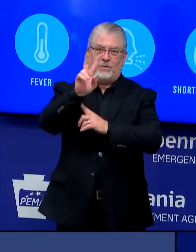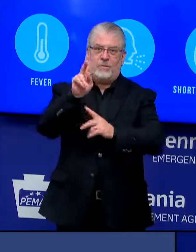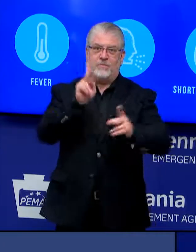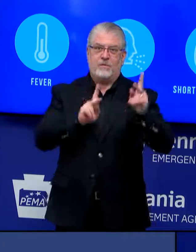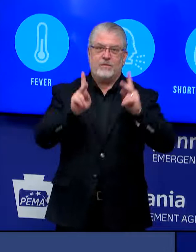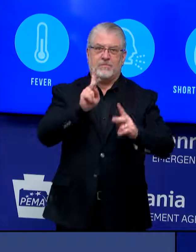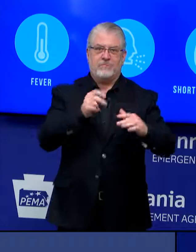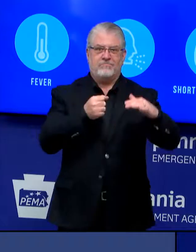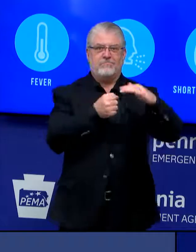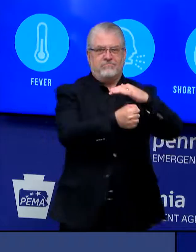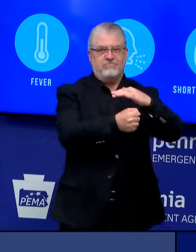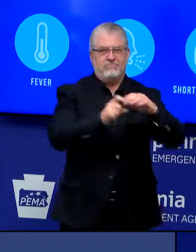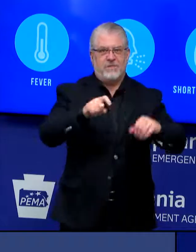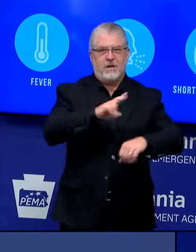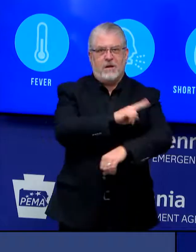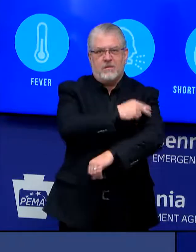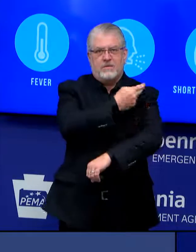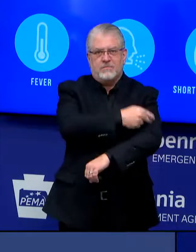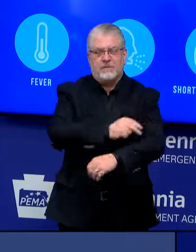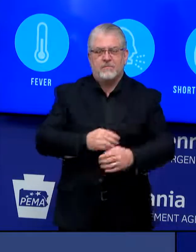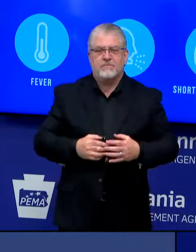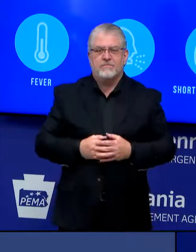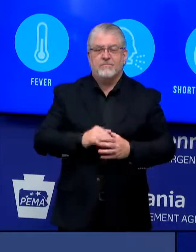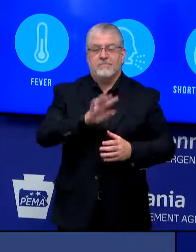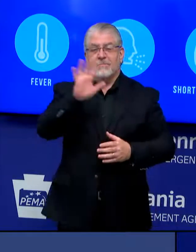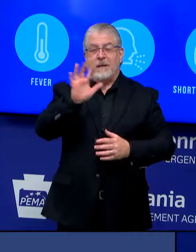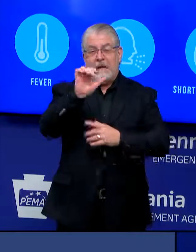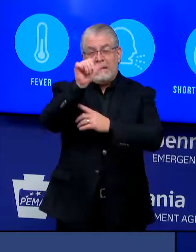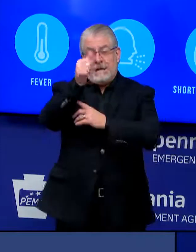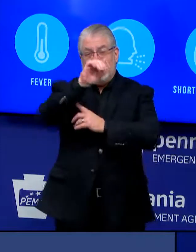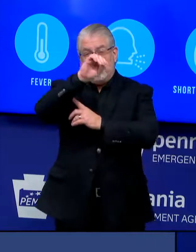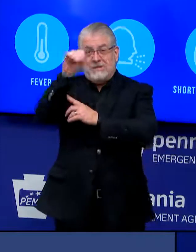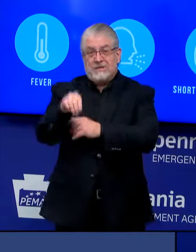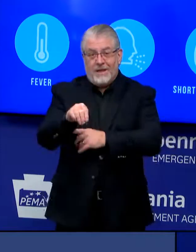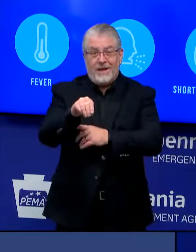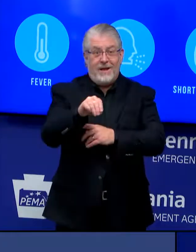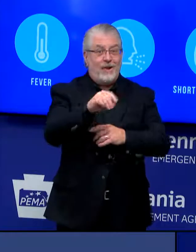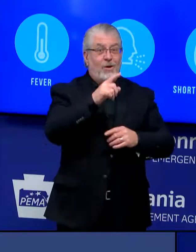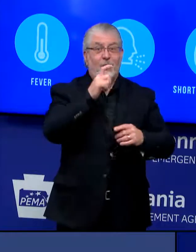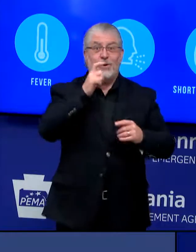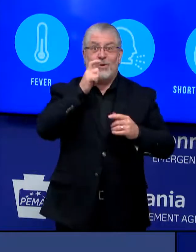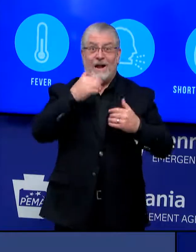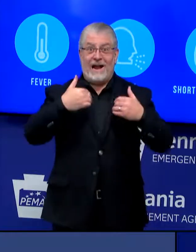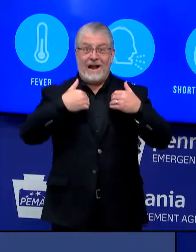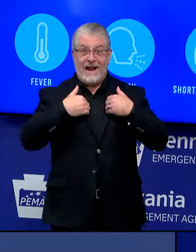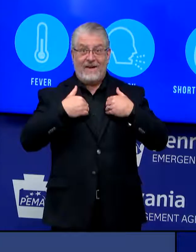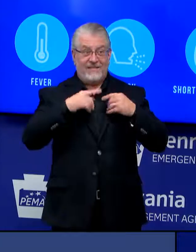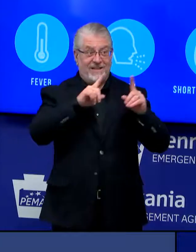This is, again, approximately 10% of patients.